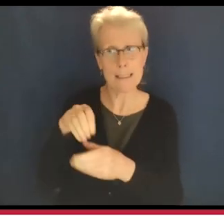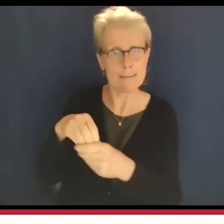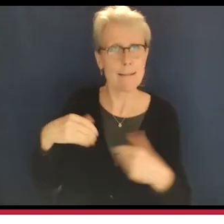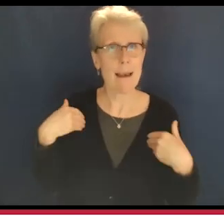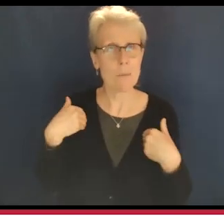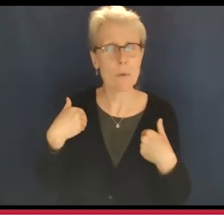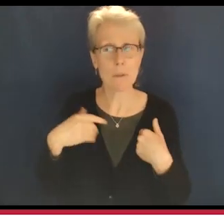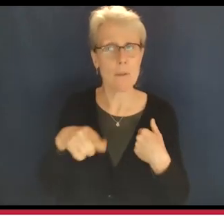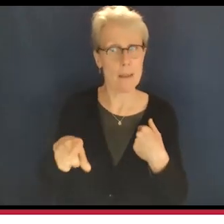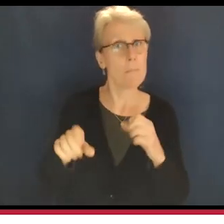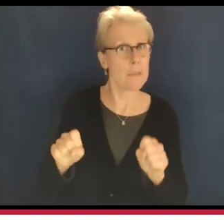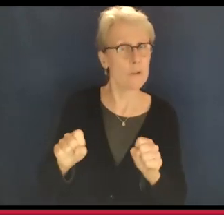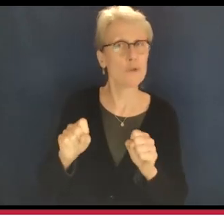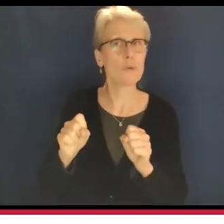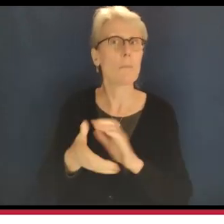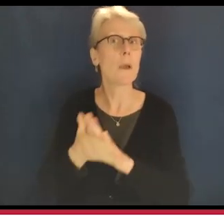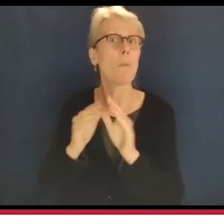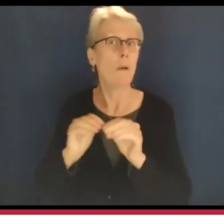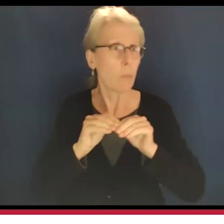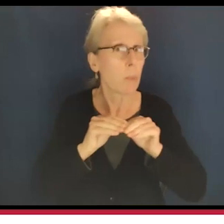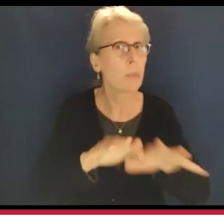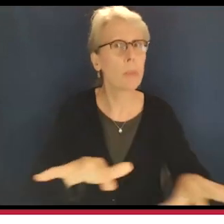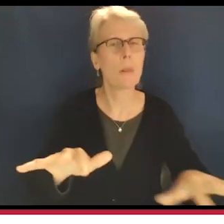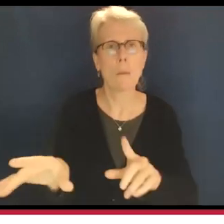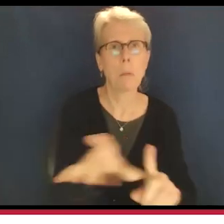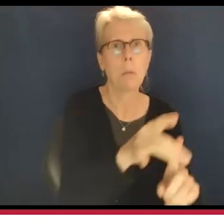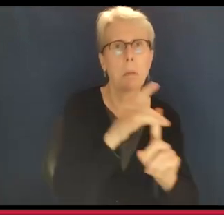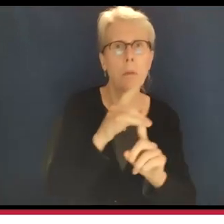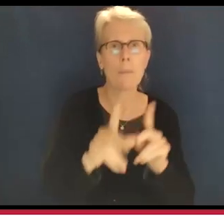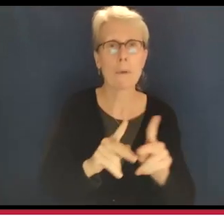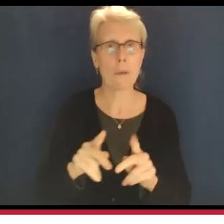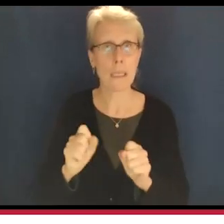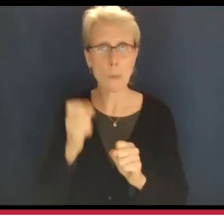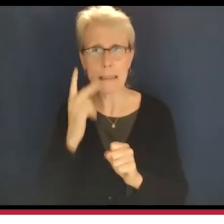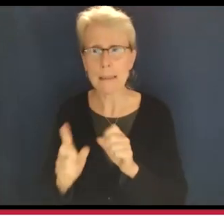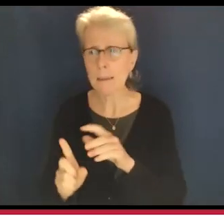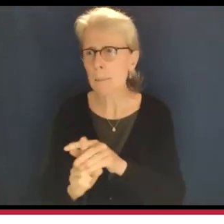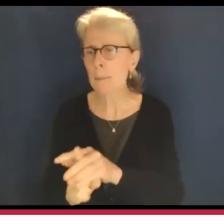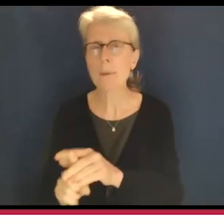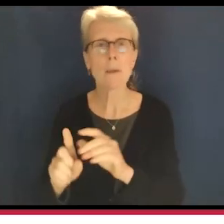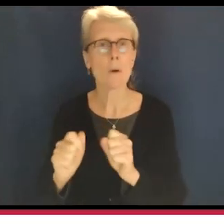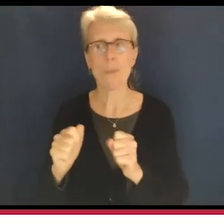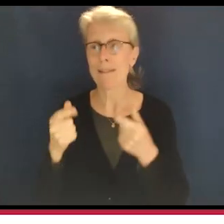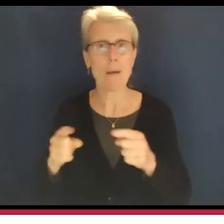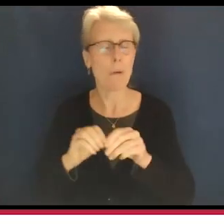or actual causes of outbreaks? Or do we see them in advance? Do we see them retrospectively?